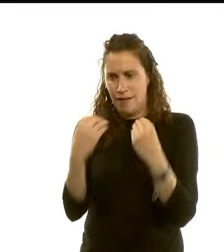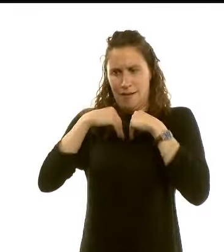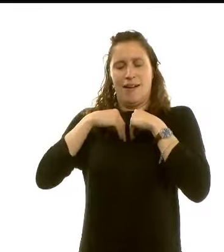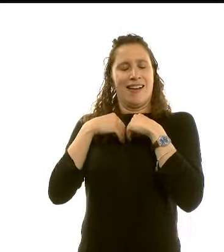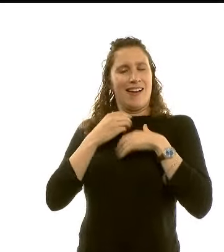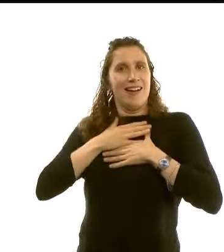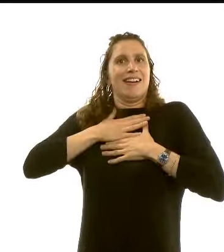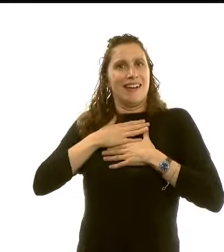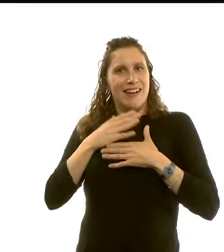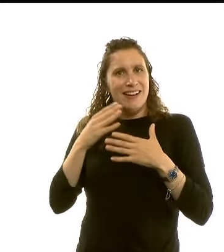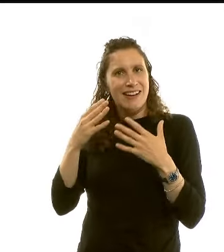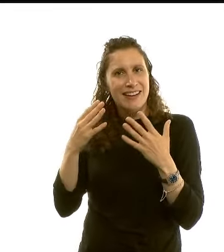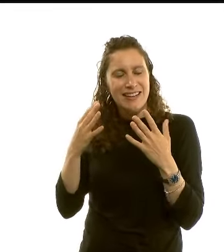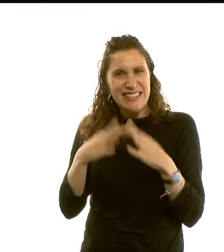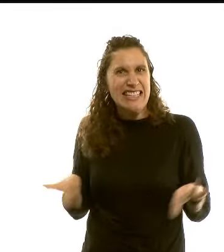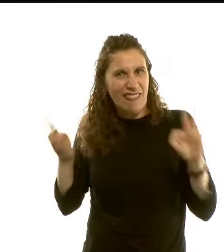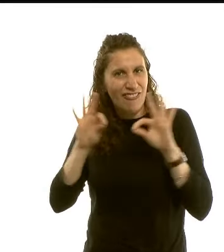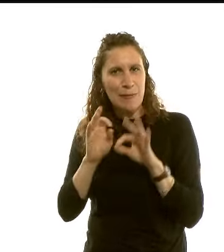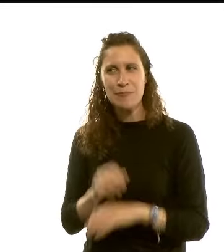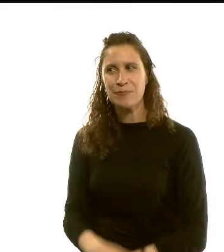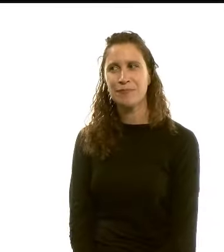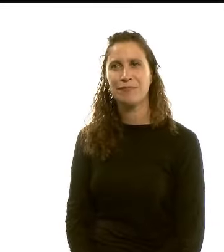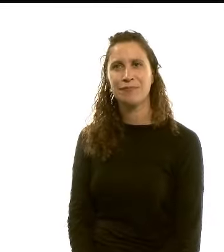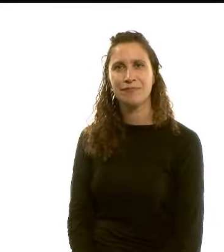is most significant.